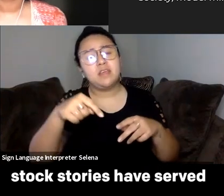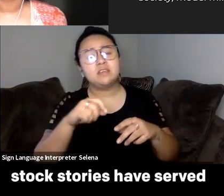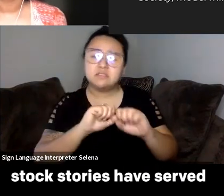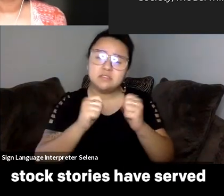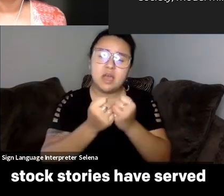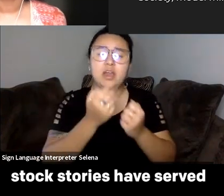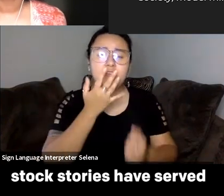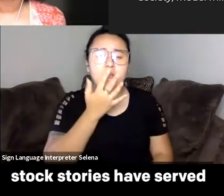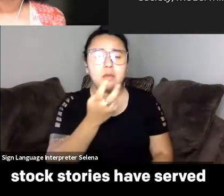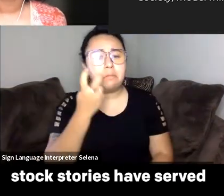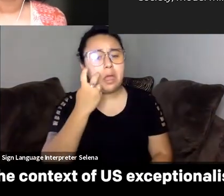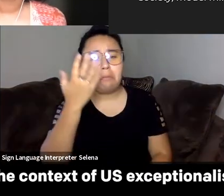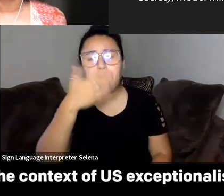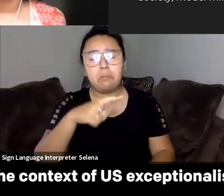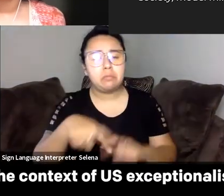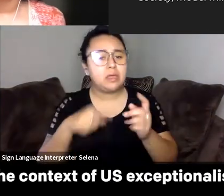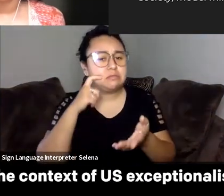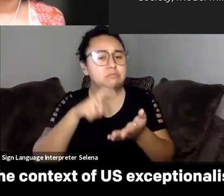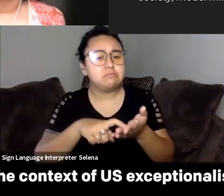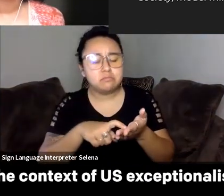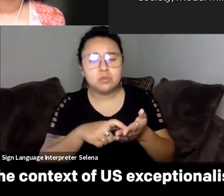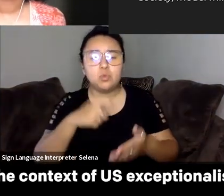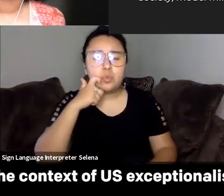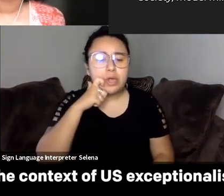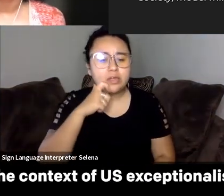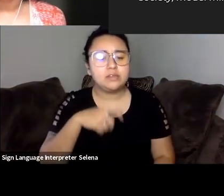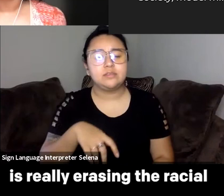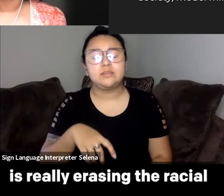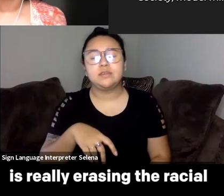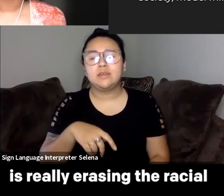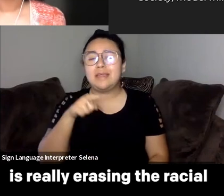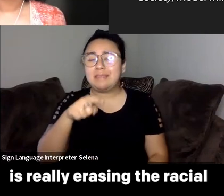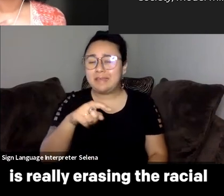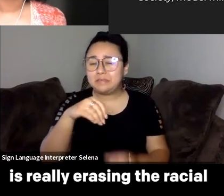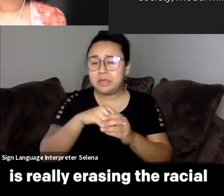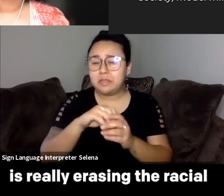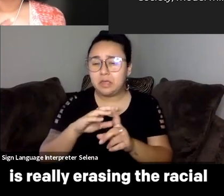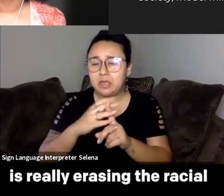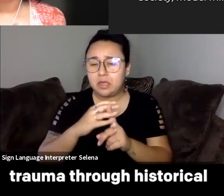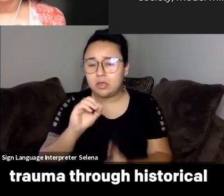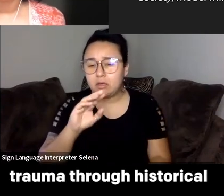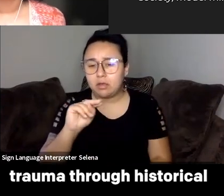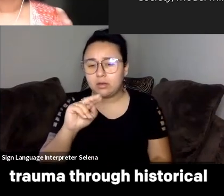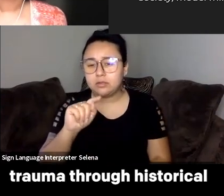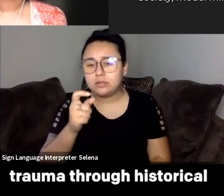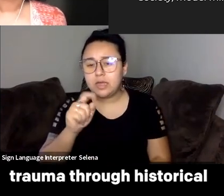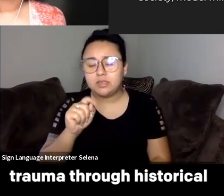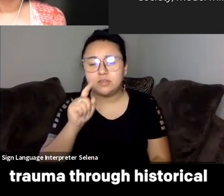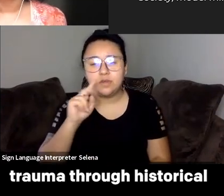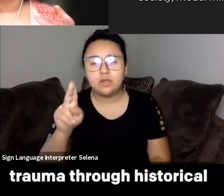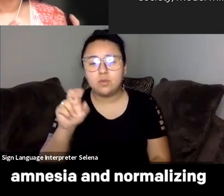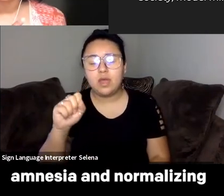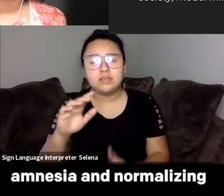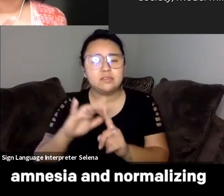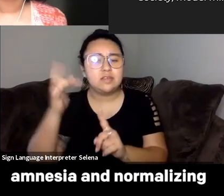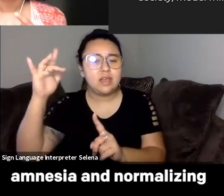stock stories have served in the context of US exceptionalism is really erasing the racial trauma through